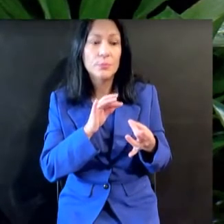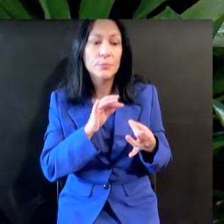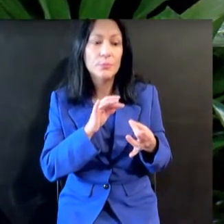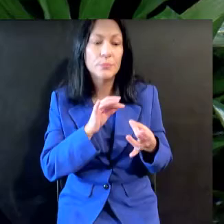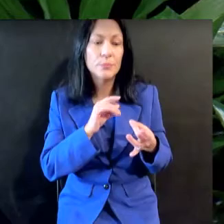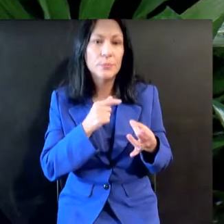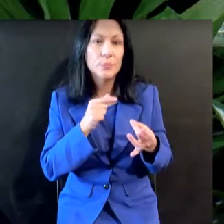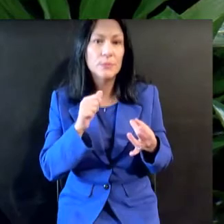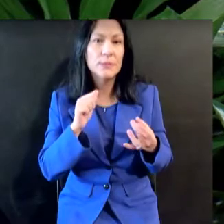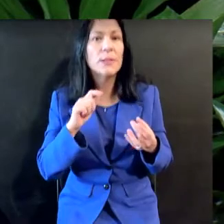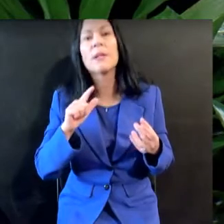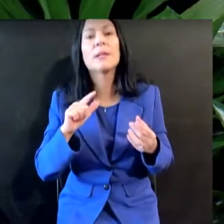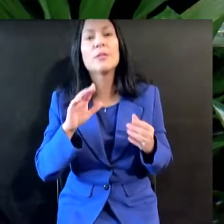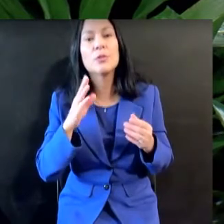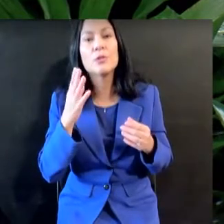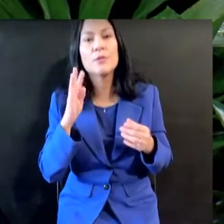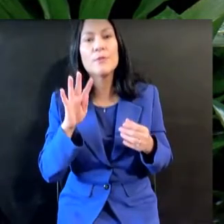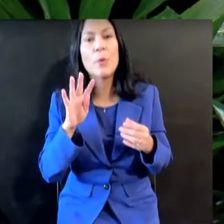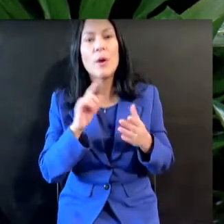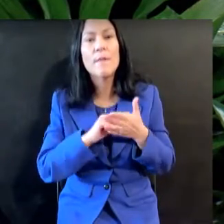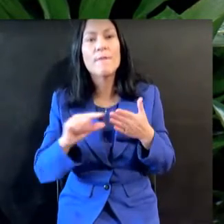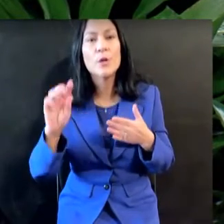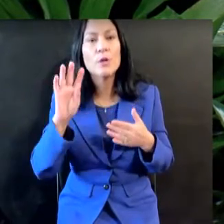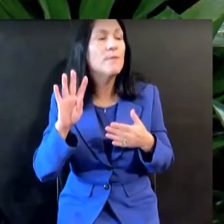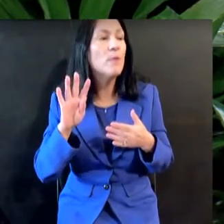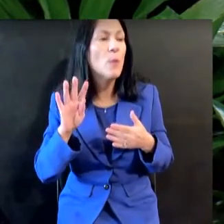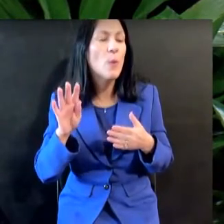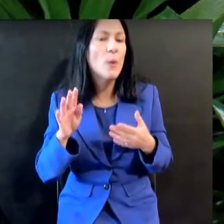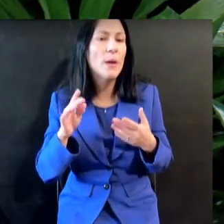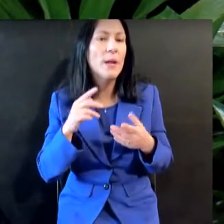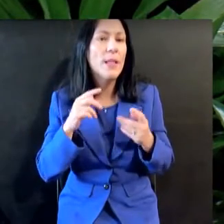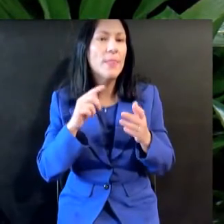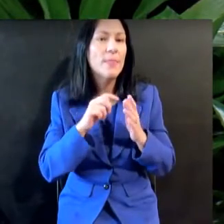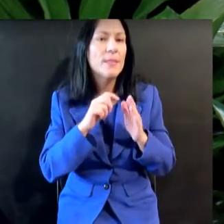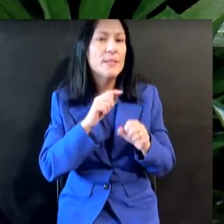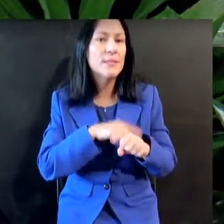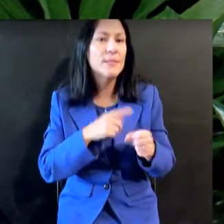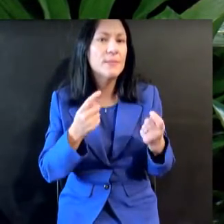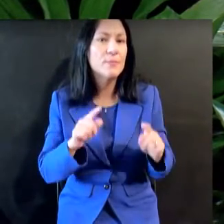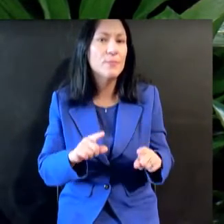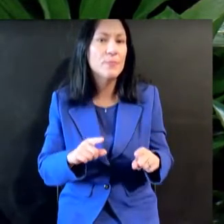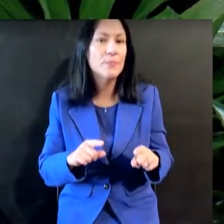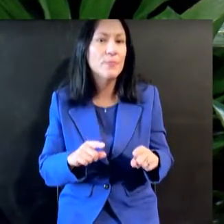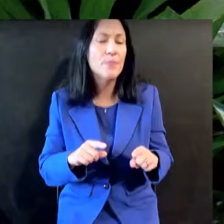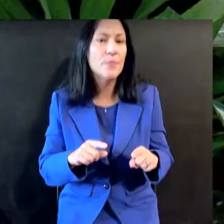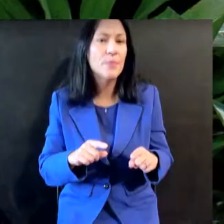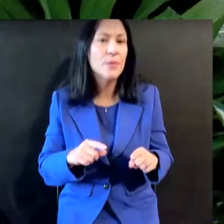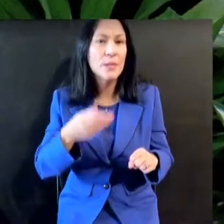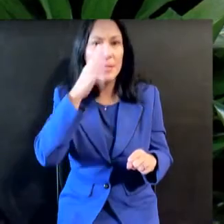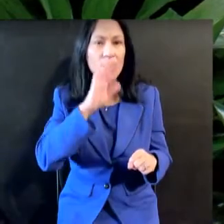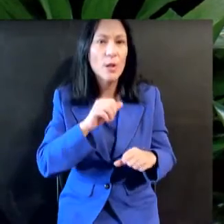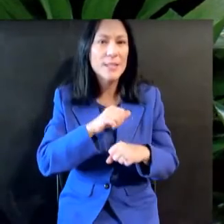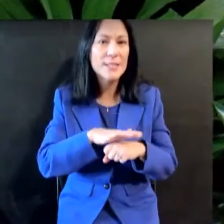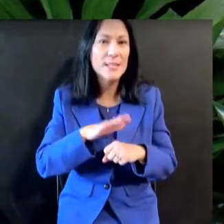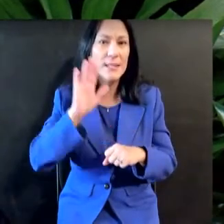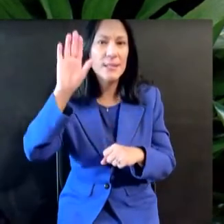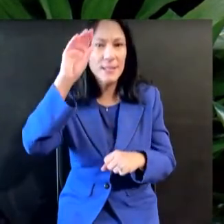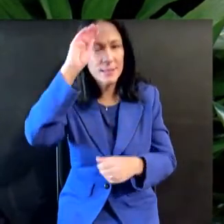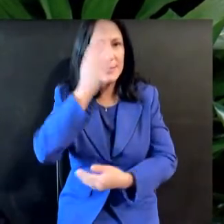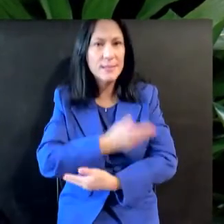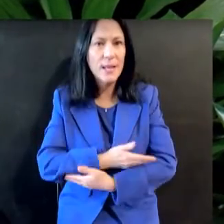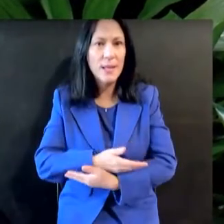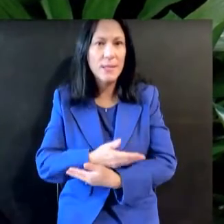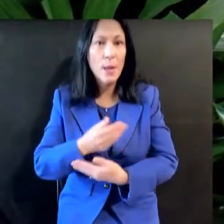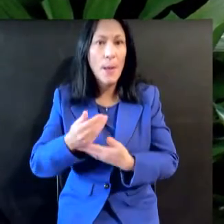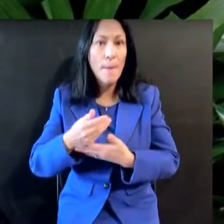Galatians 4, beginning with verse 4, Paul says, "But when the time was right, God sent his son, born of a